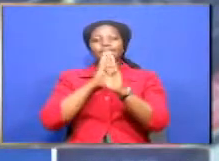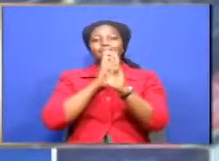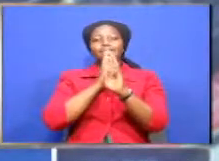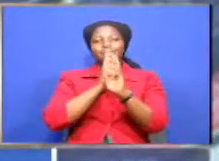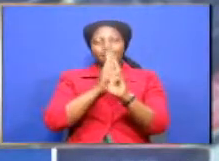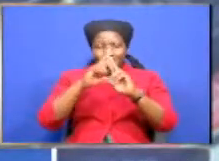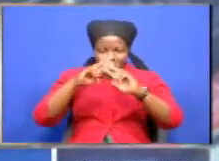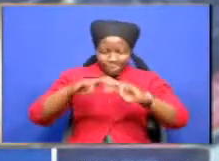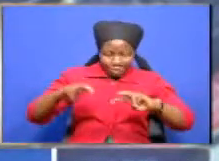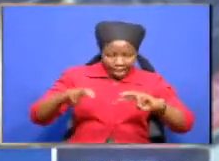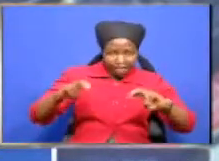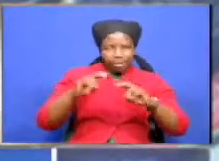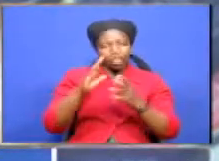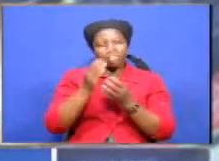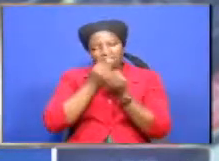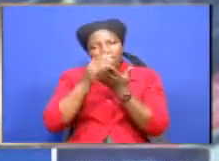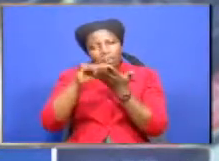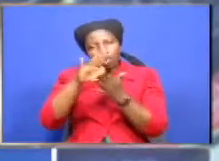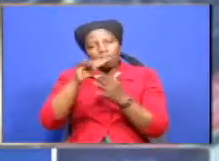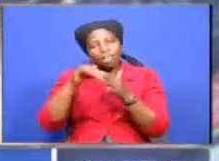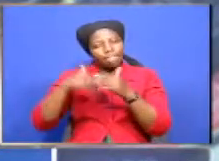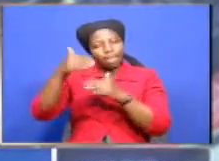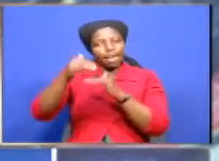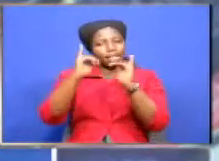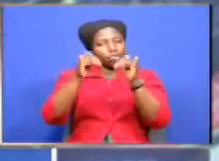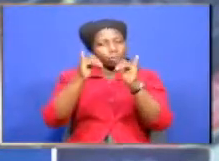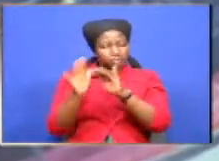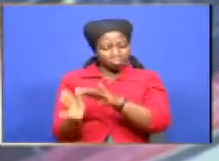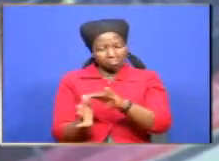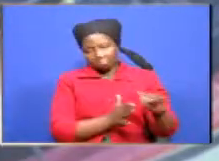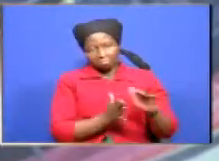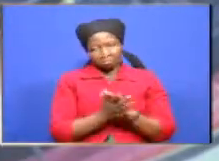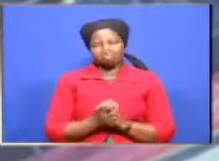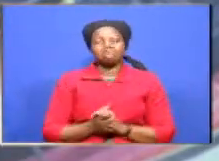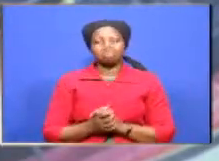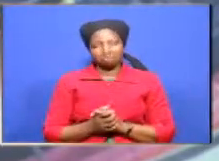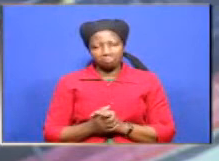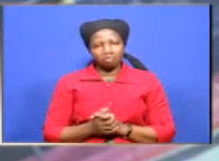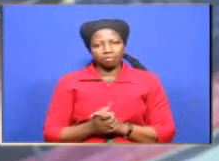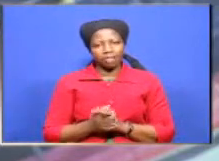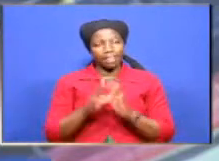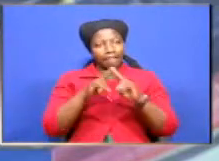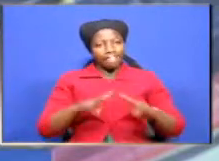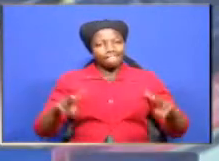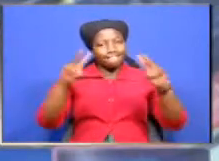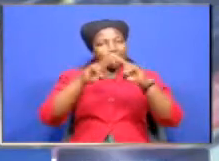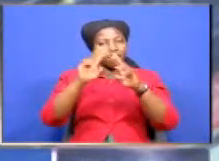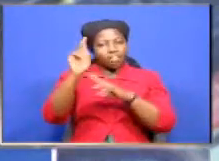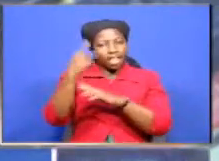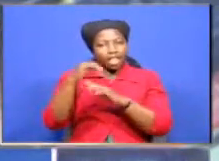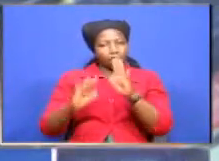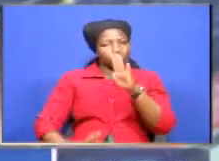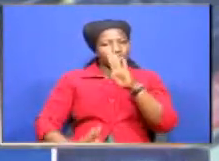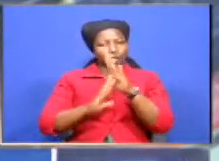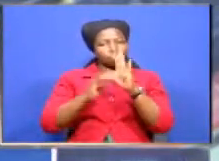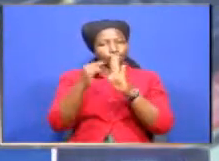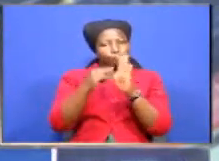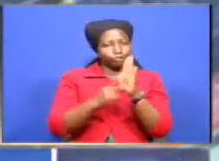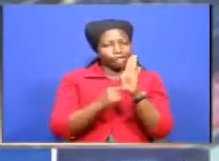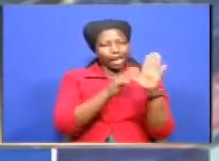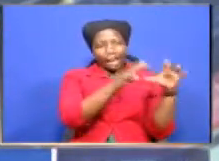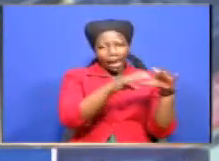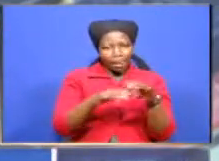details in our subsequent news bulletins. Now, moving on, the value of Kenya's top listed firms has shrunk